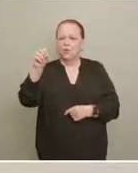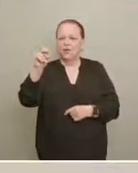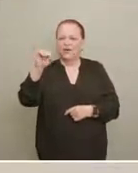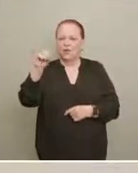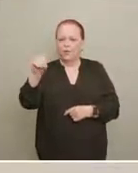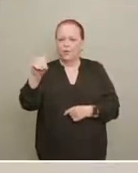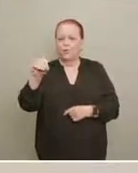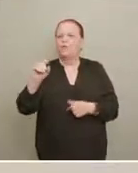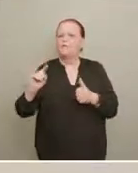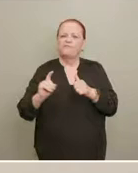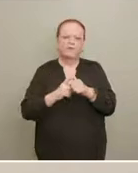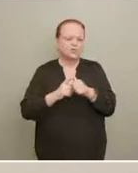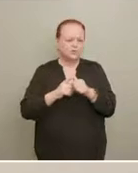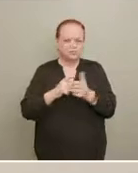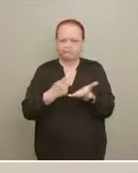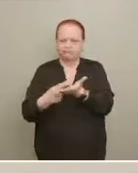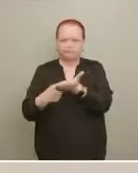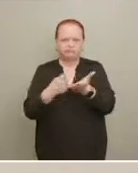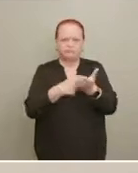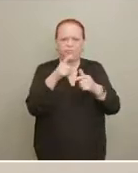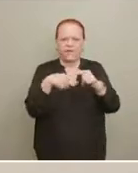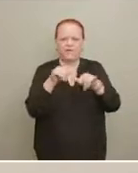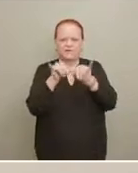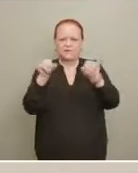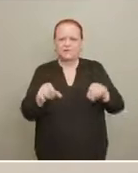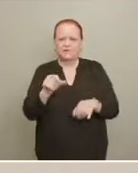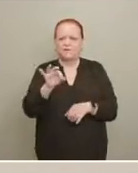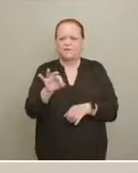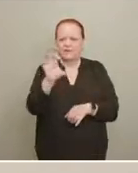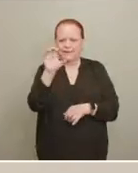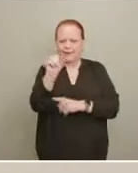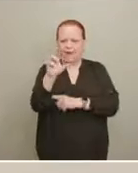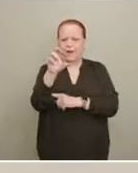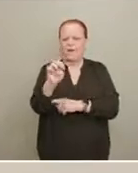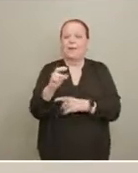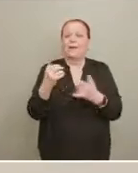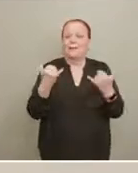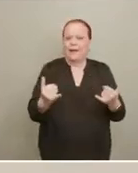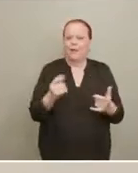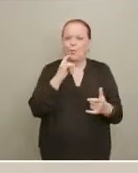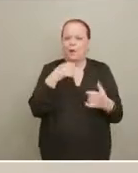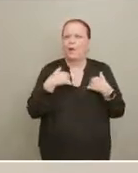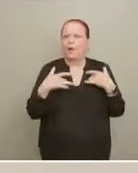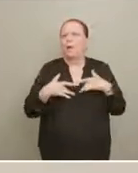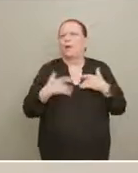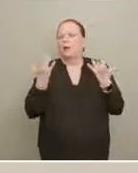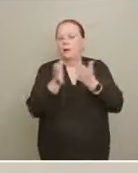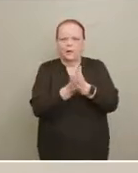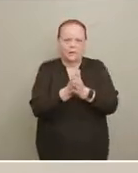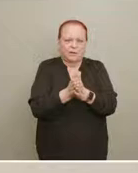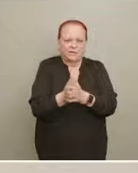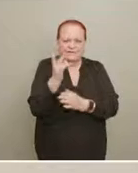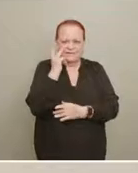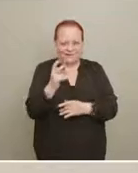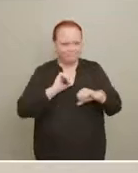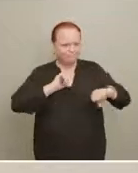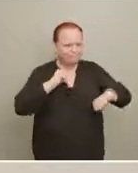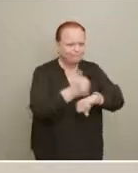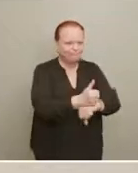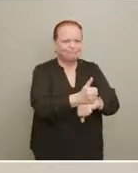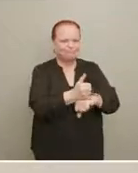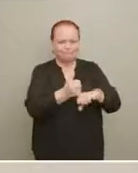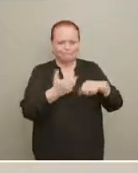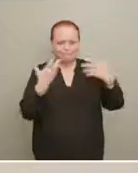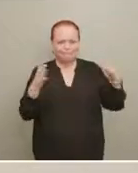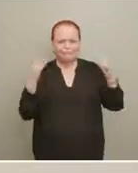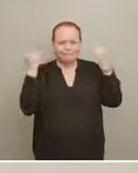of care, and it's great to see that it's actually in fruition now, helping residents of Orange County. And I think what's